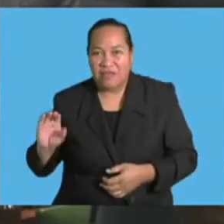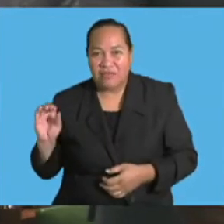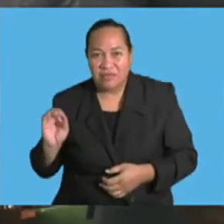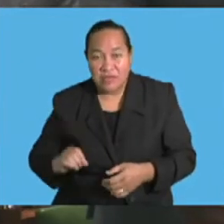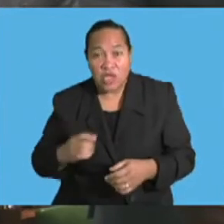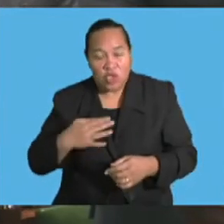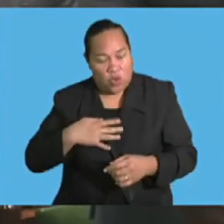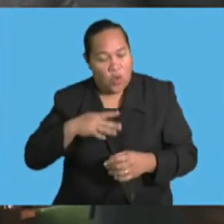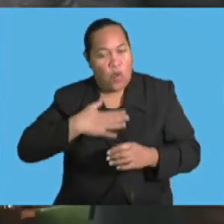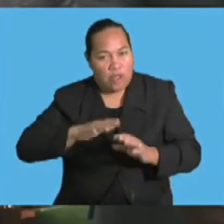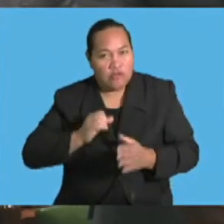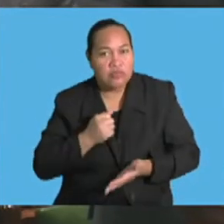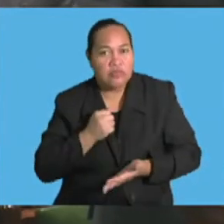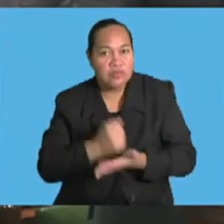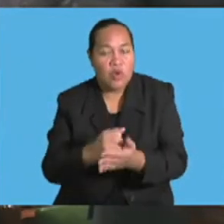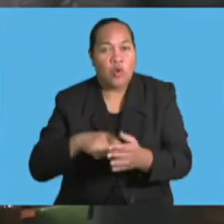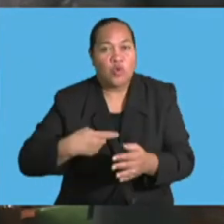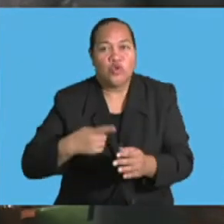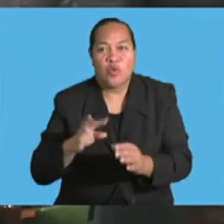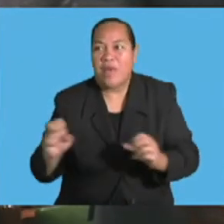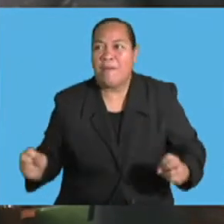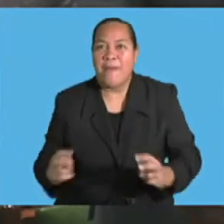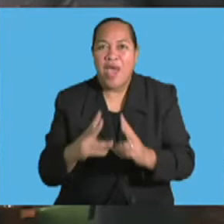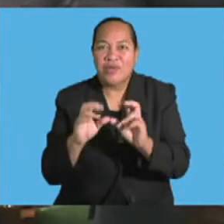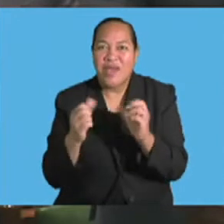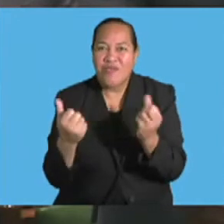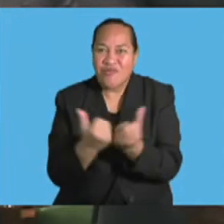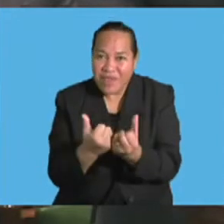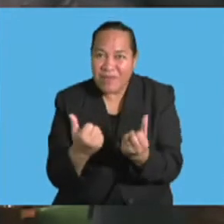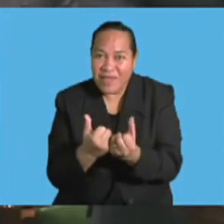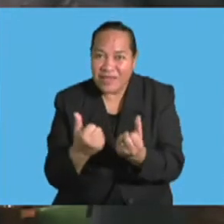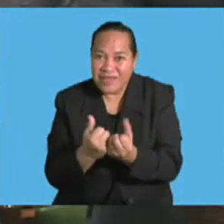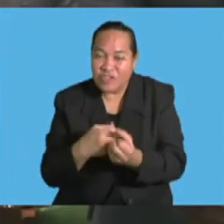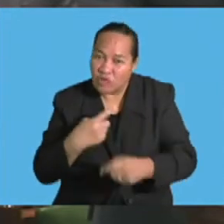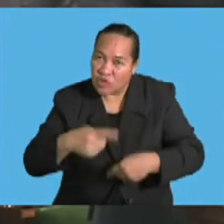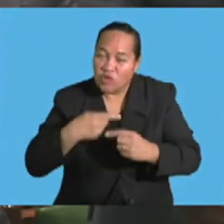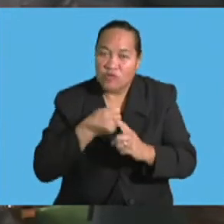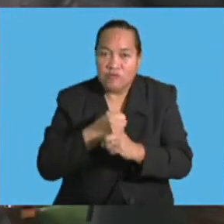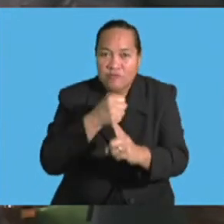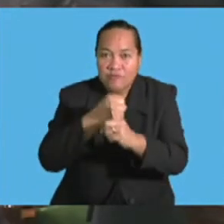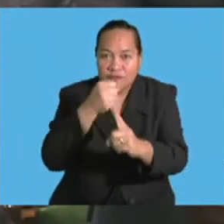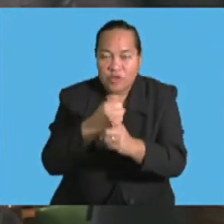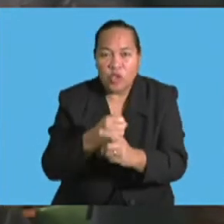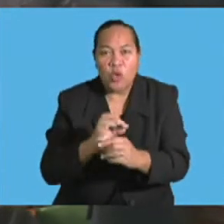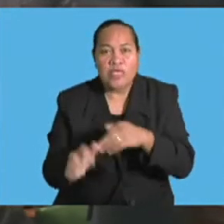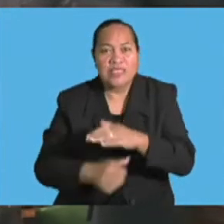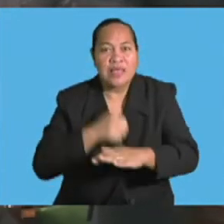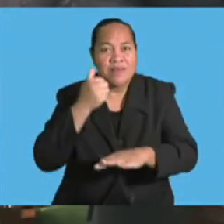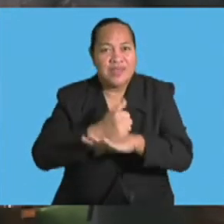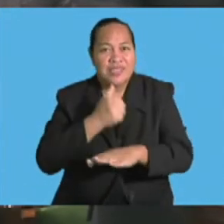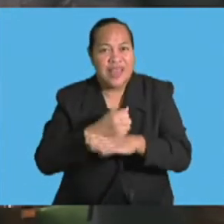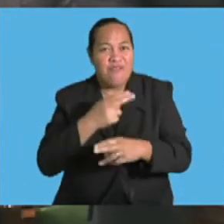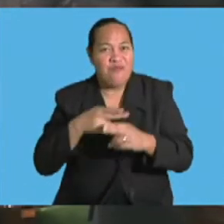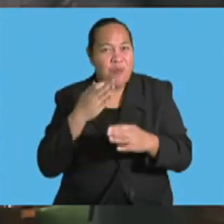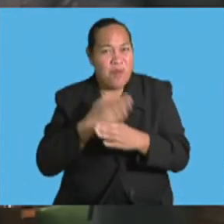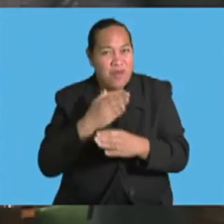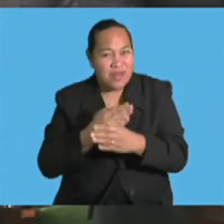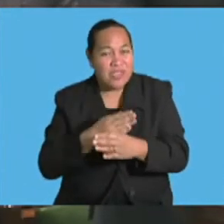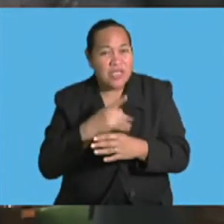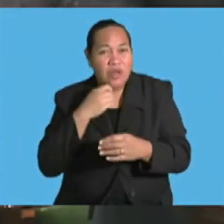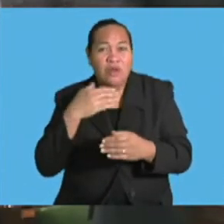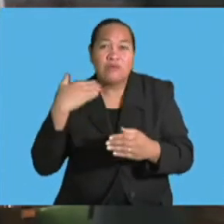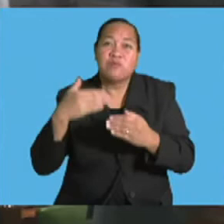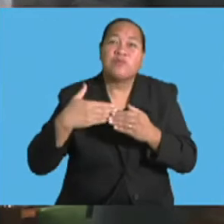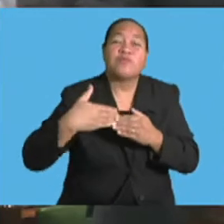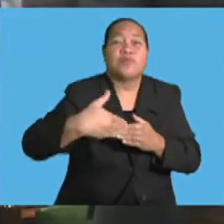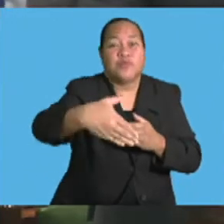Agreement and our enhanced NDC. It will establish a comprehensive framework for Fiji to achieve its long-term emissions reduction